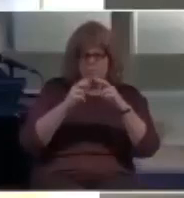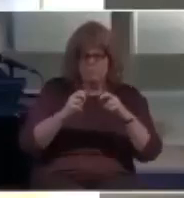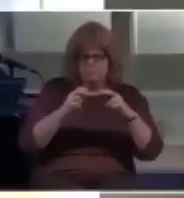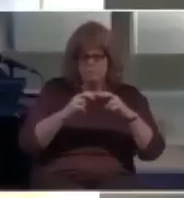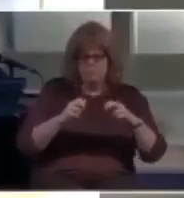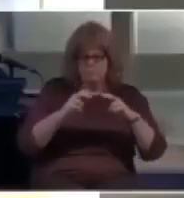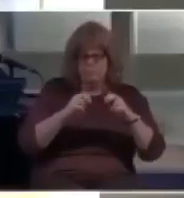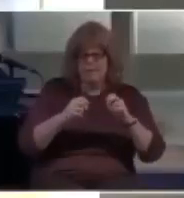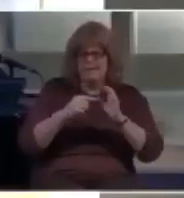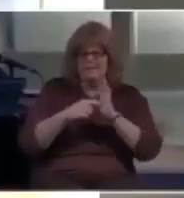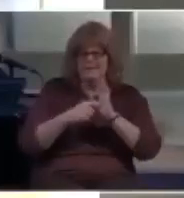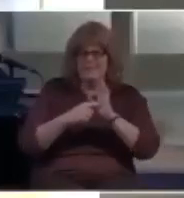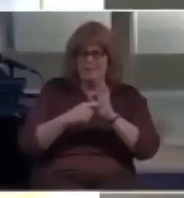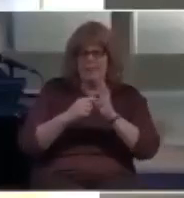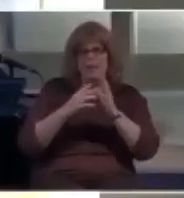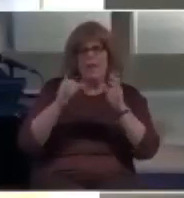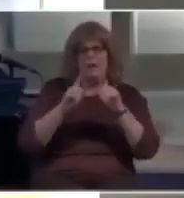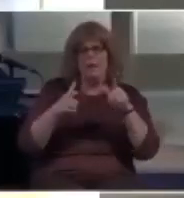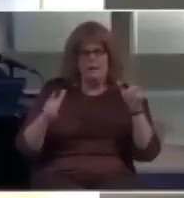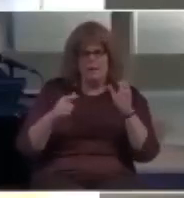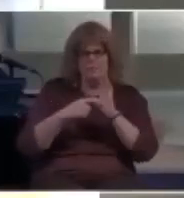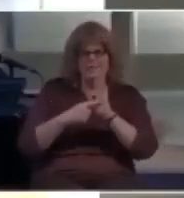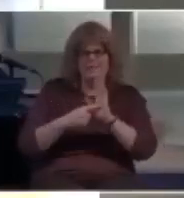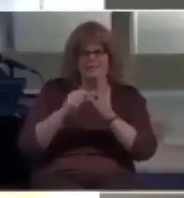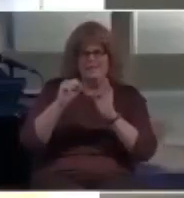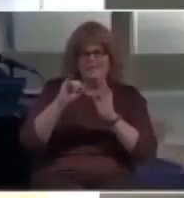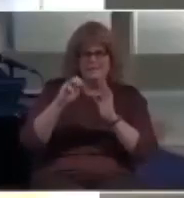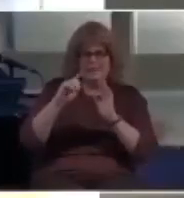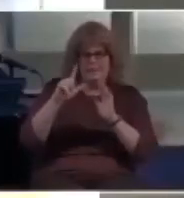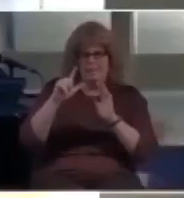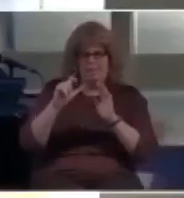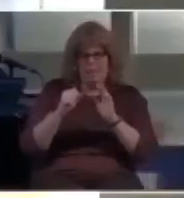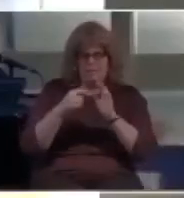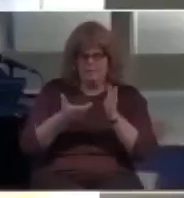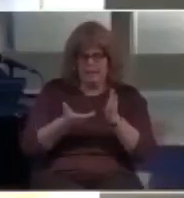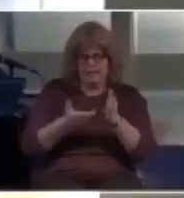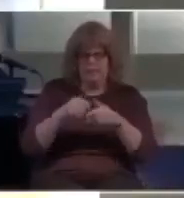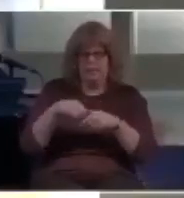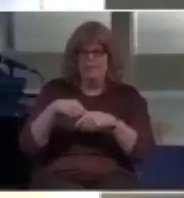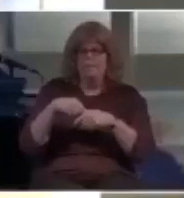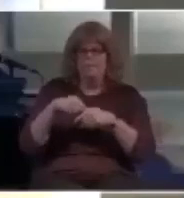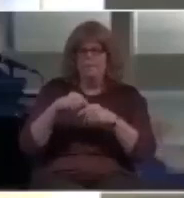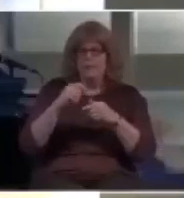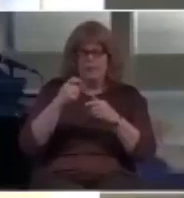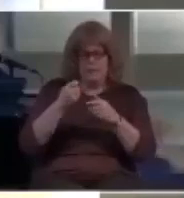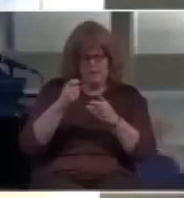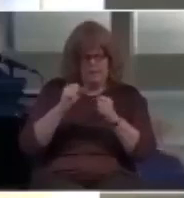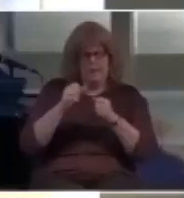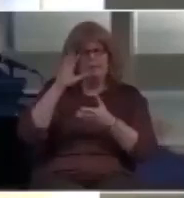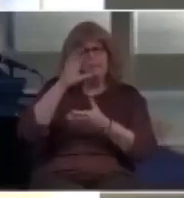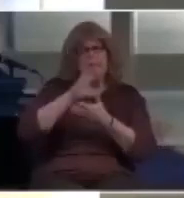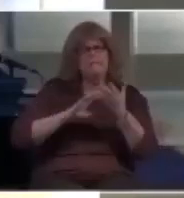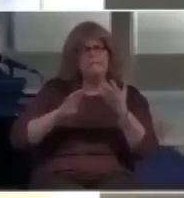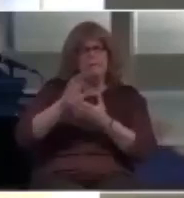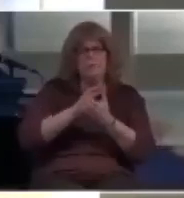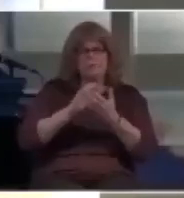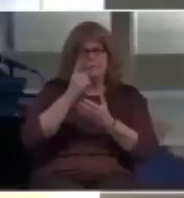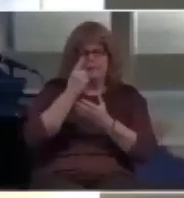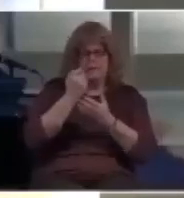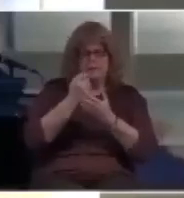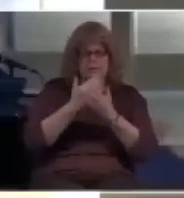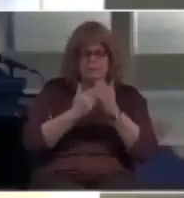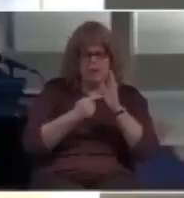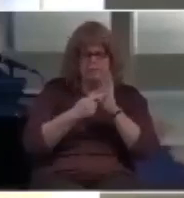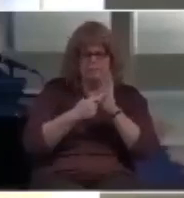the symbolic language that John uses here and in other places, it gets confusing, because some of the symbols